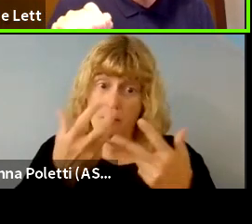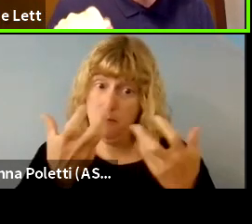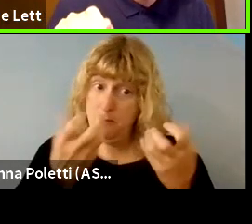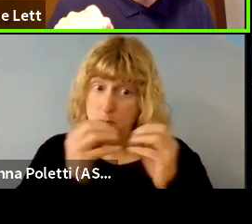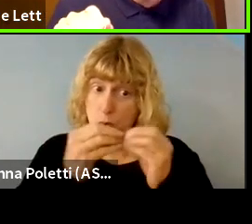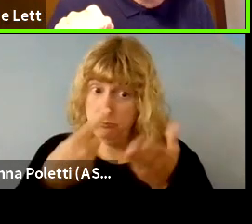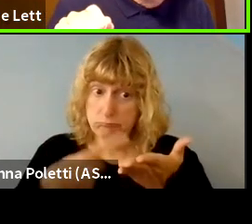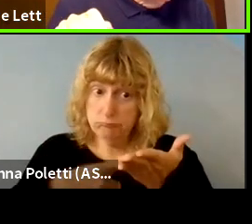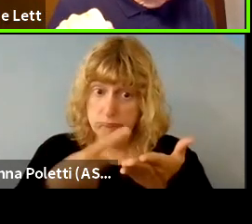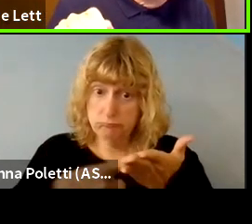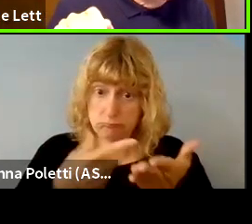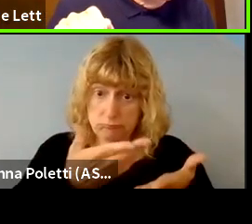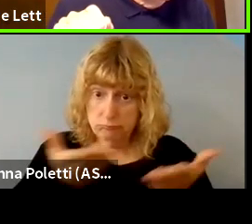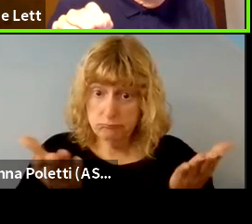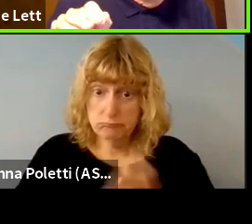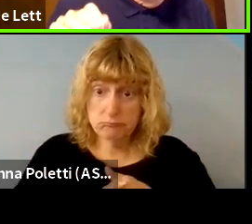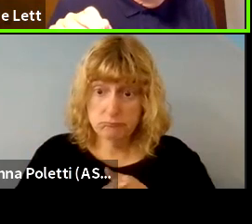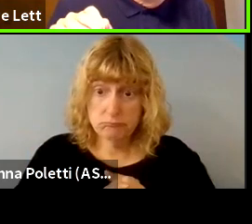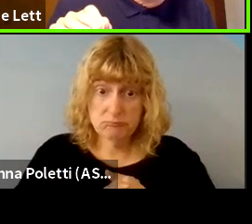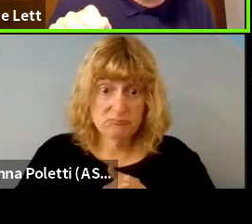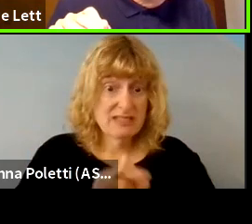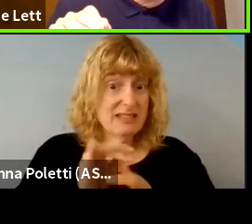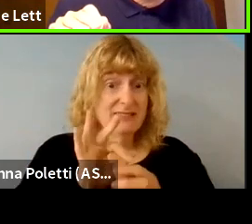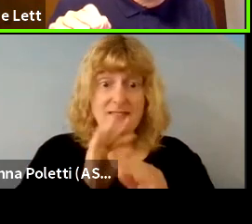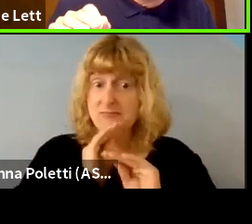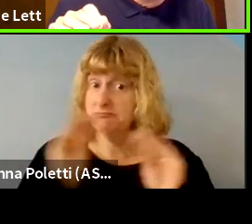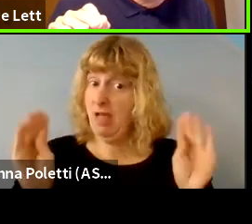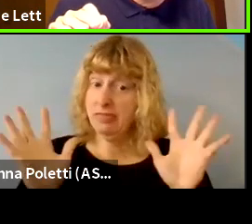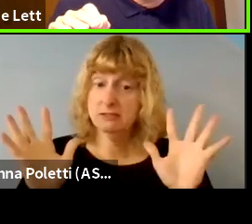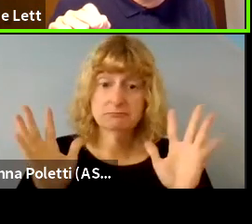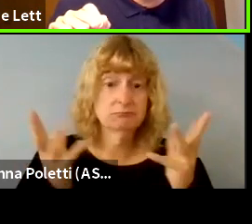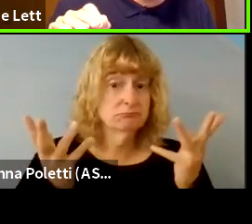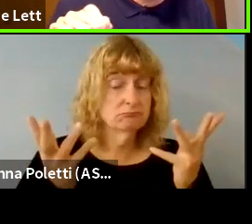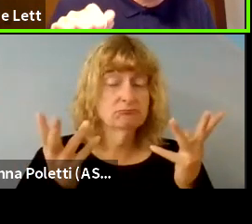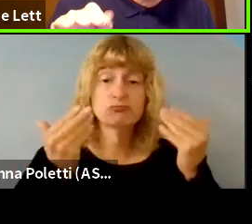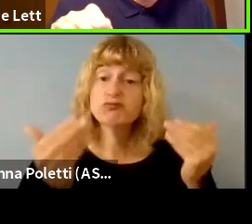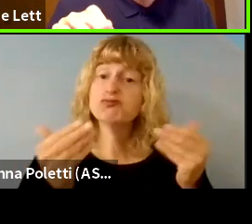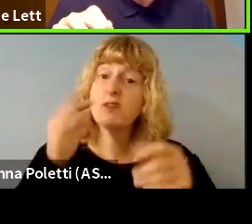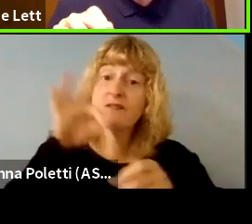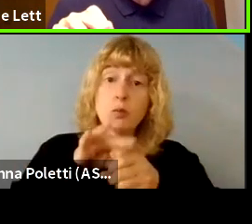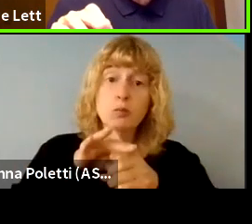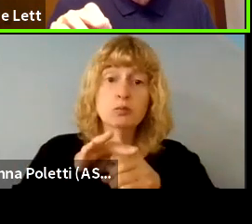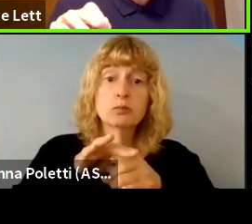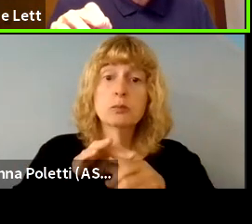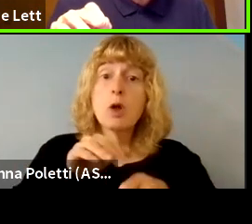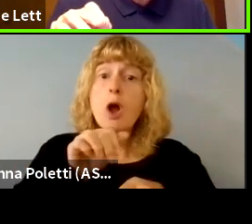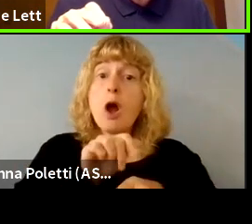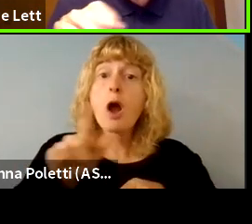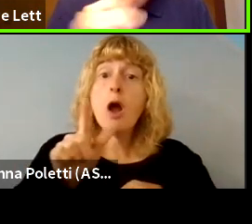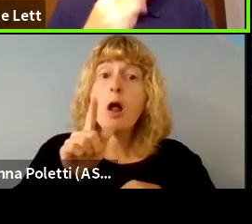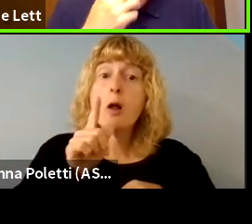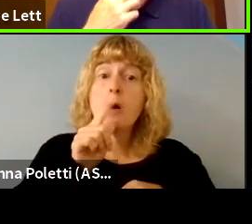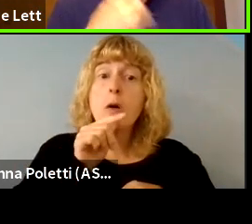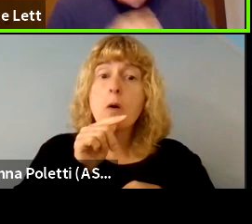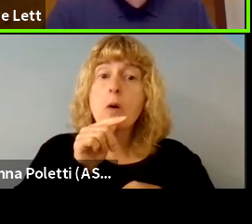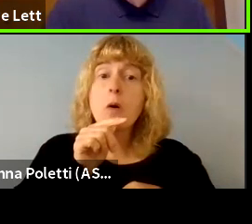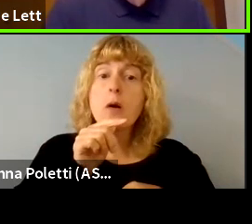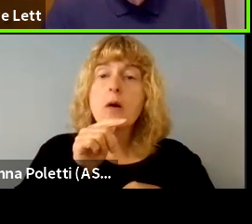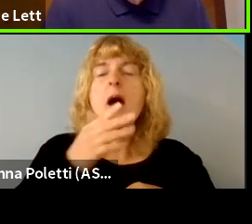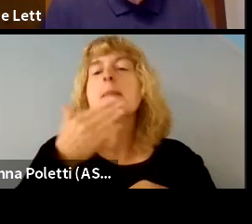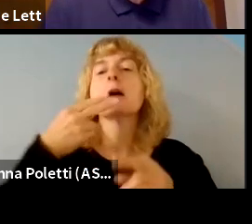If not, we're ready to vote. All in favor of, well, I'm going to do a roll call. Sally?